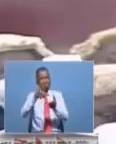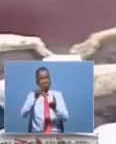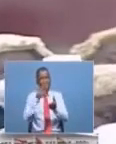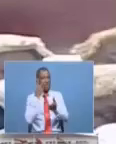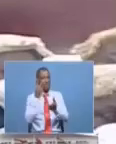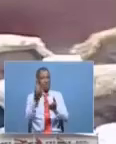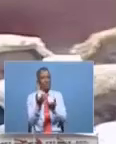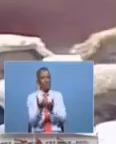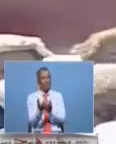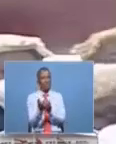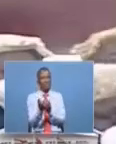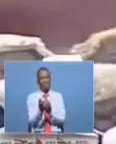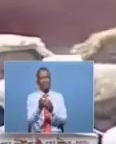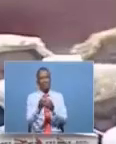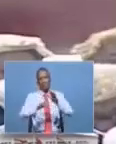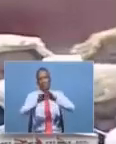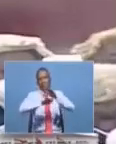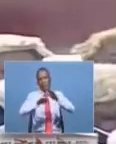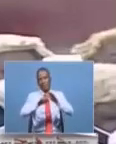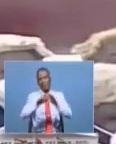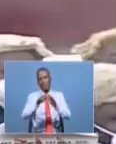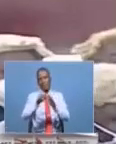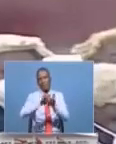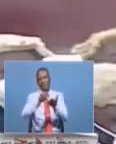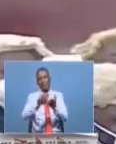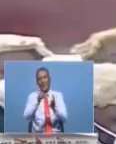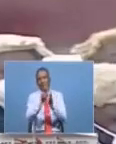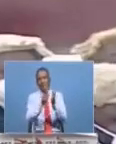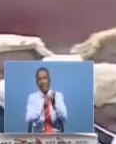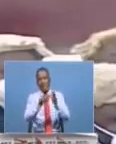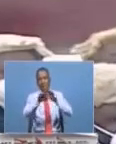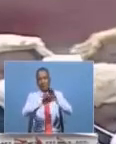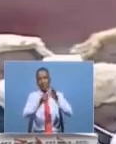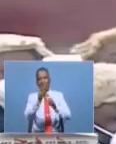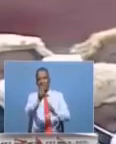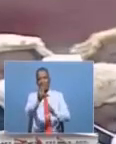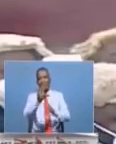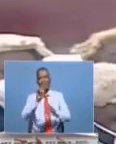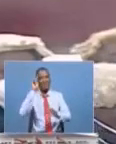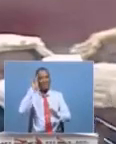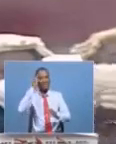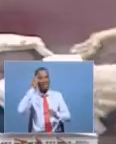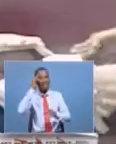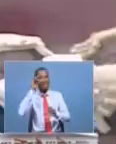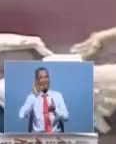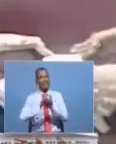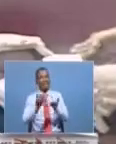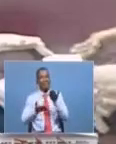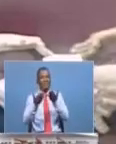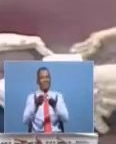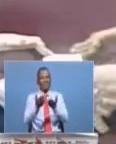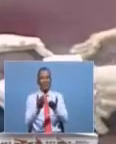of Section 26, assuming that there are even